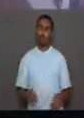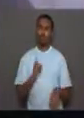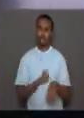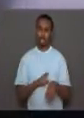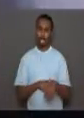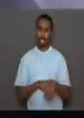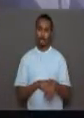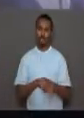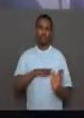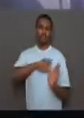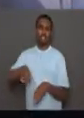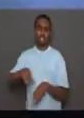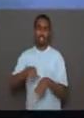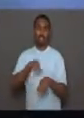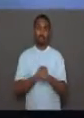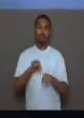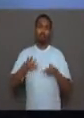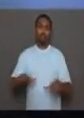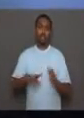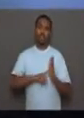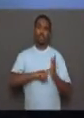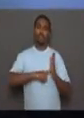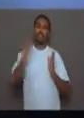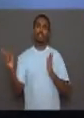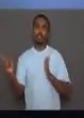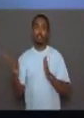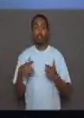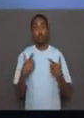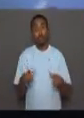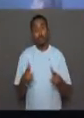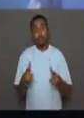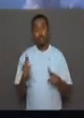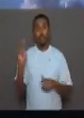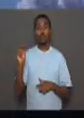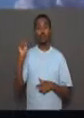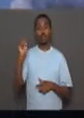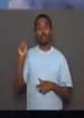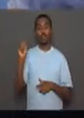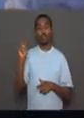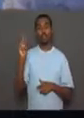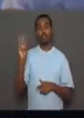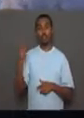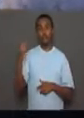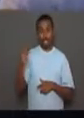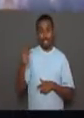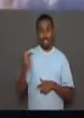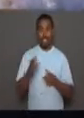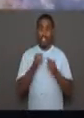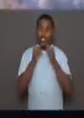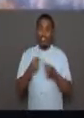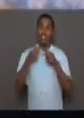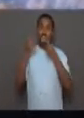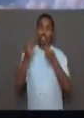It is almost time to abandon planet Earth. Unfortunately, the United World Government has